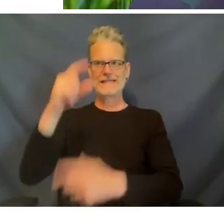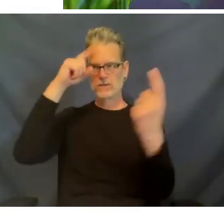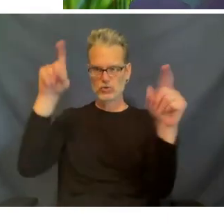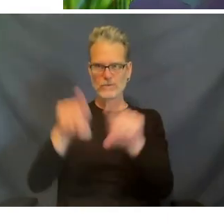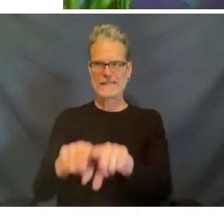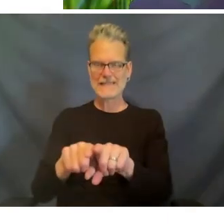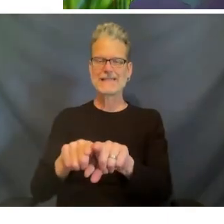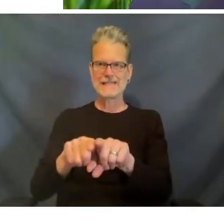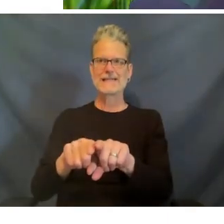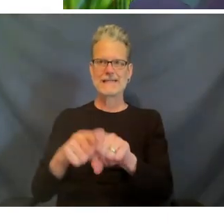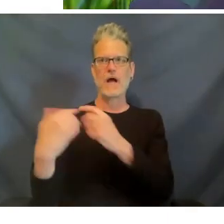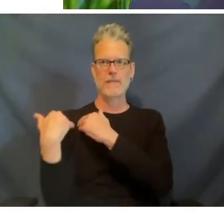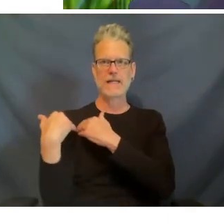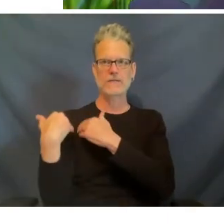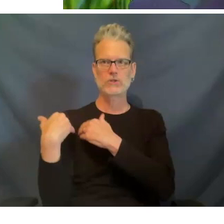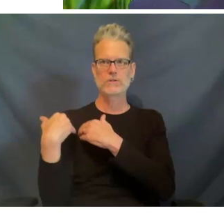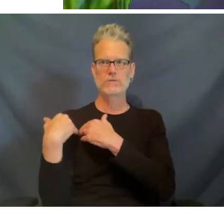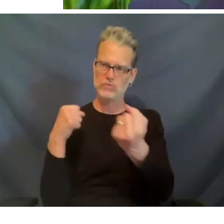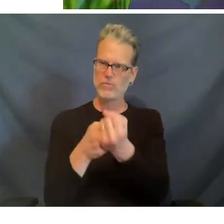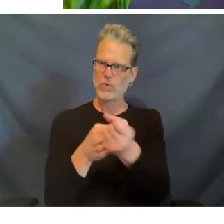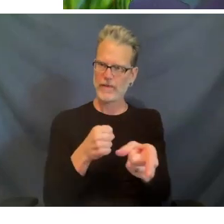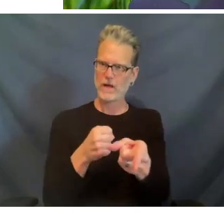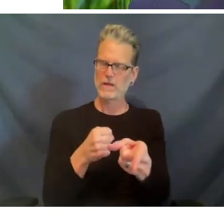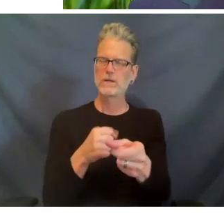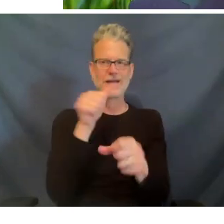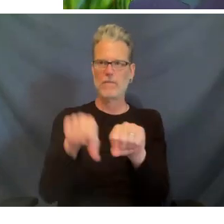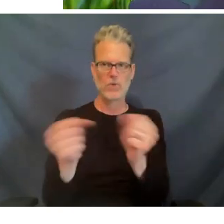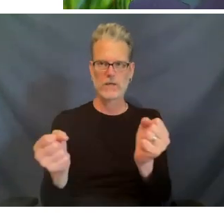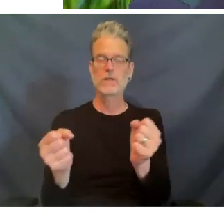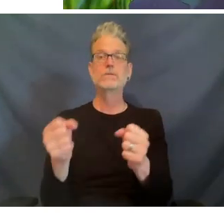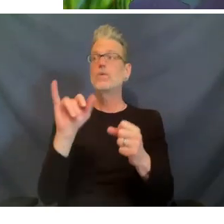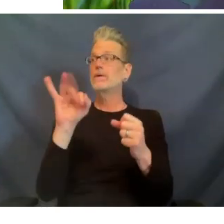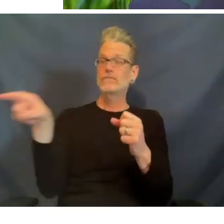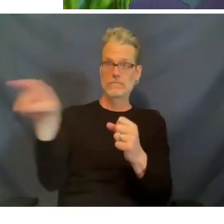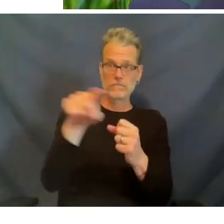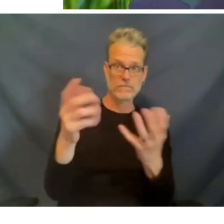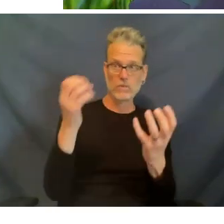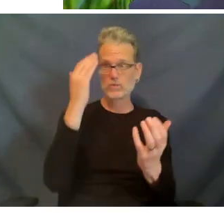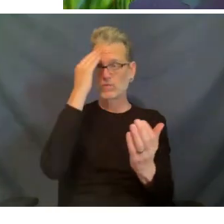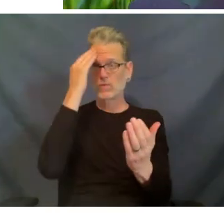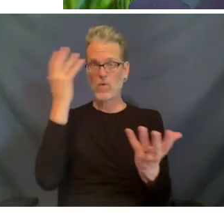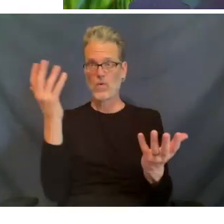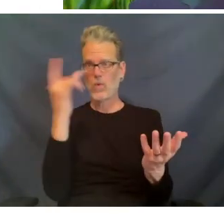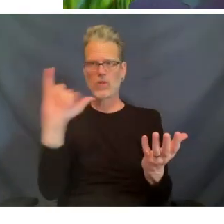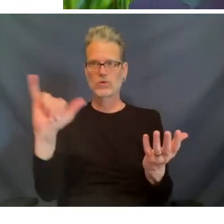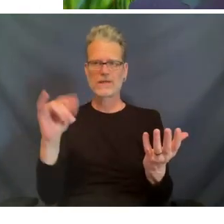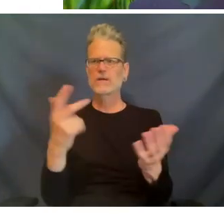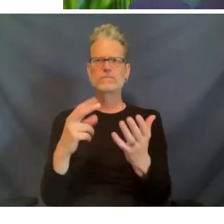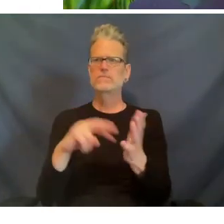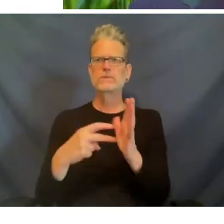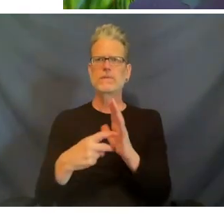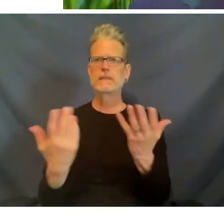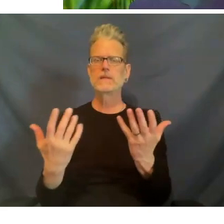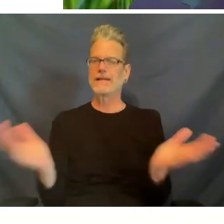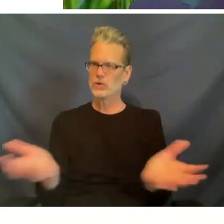self-determination. If anybody has an inkling or would like to see what that looks like for the Office of Tribal Relations, I would